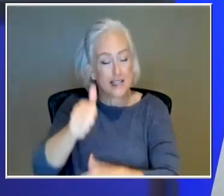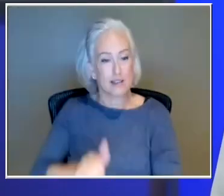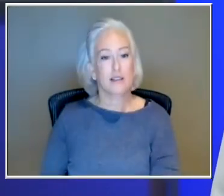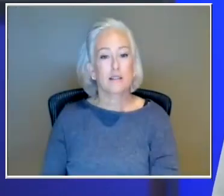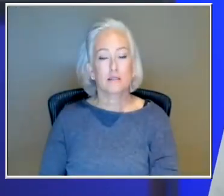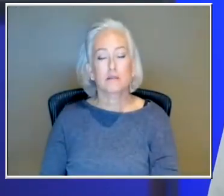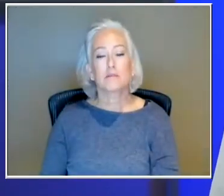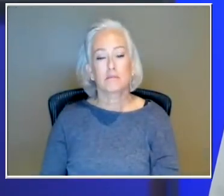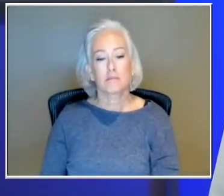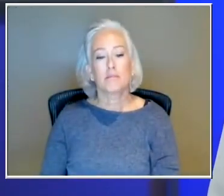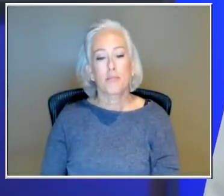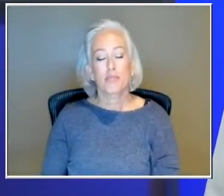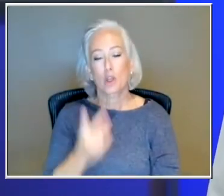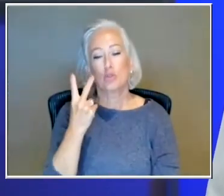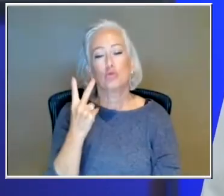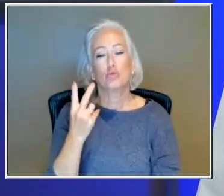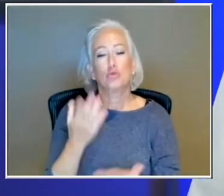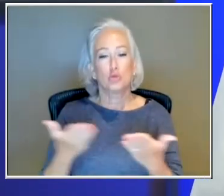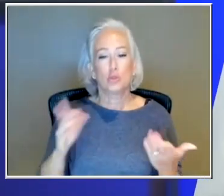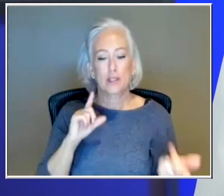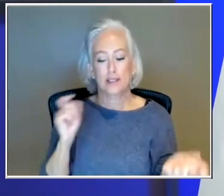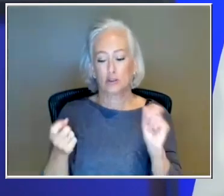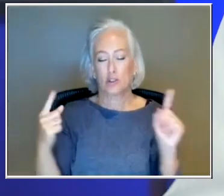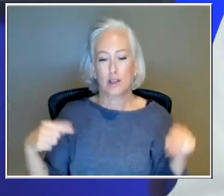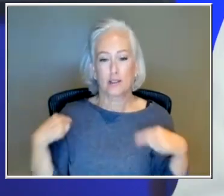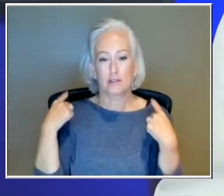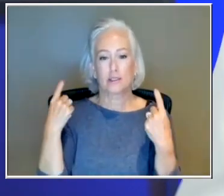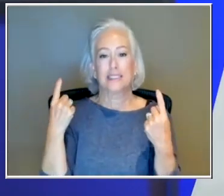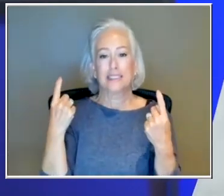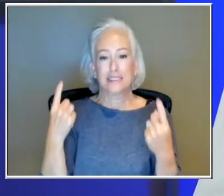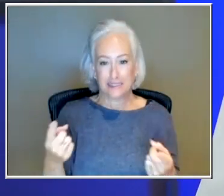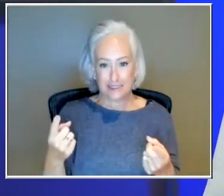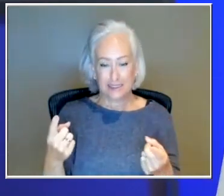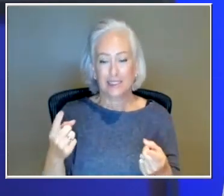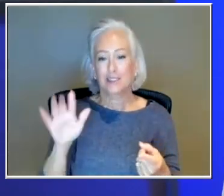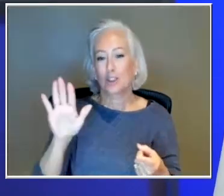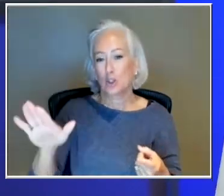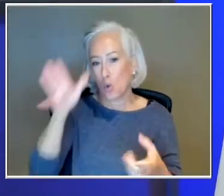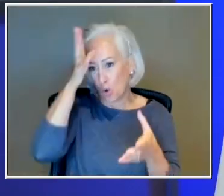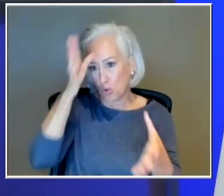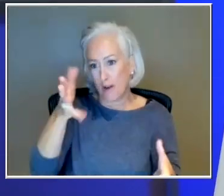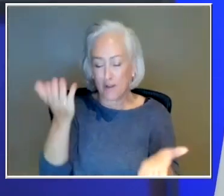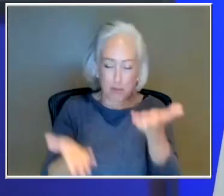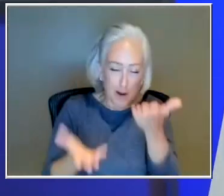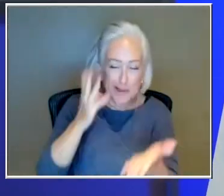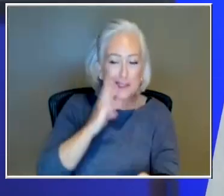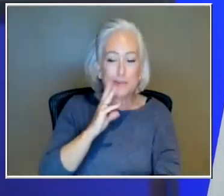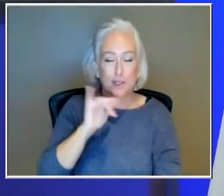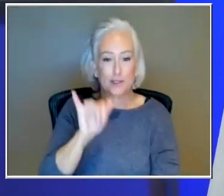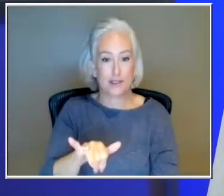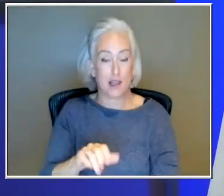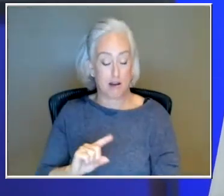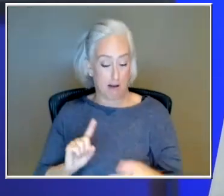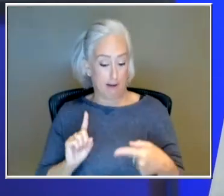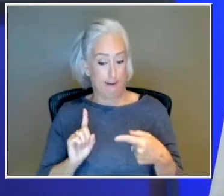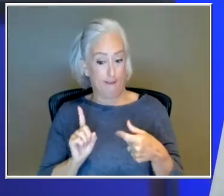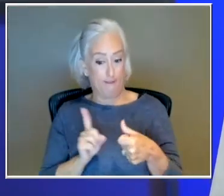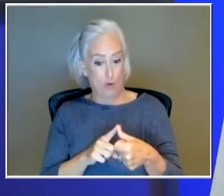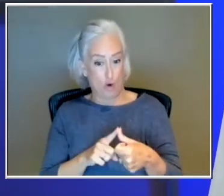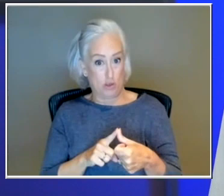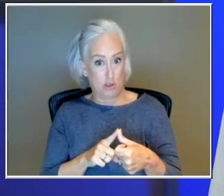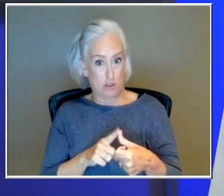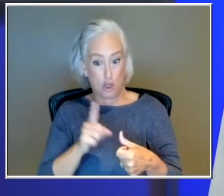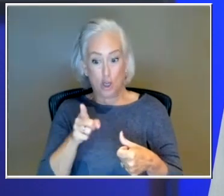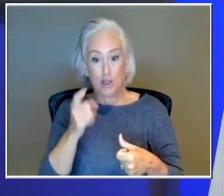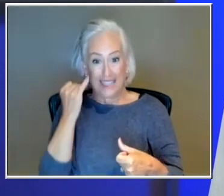things that have really changed from kind of when your grandfather probably went through this. One is we understand that certainly it is true if you live long enough you will